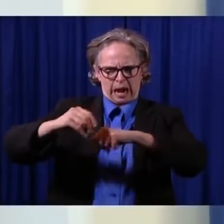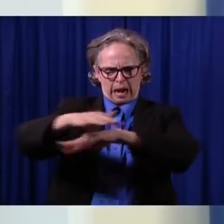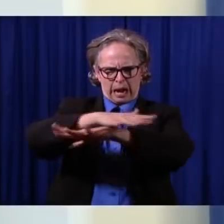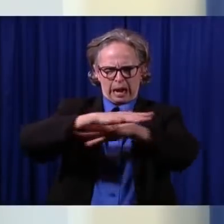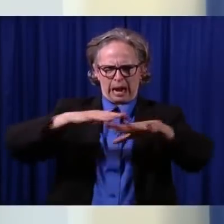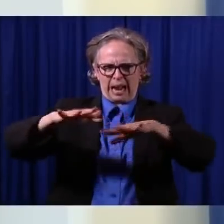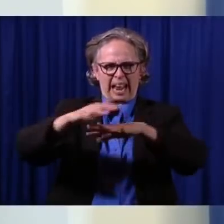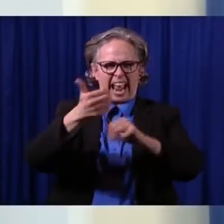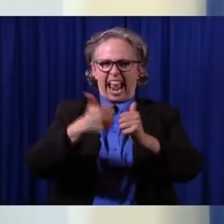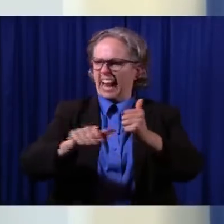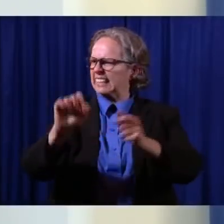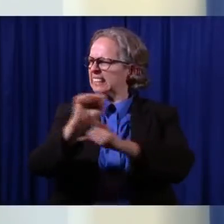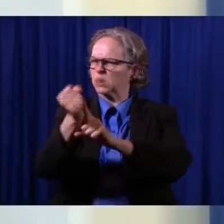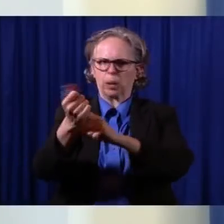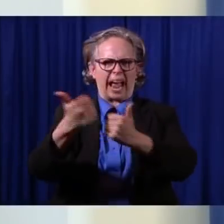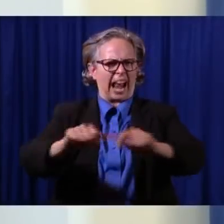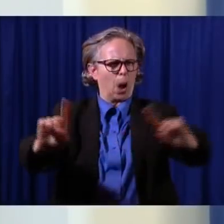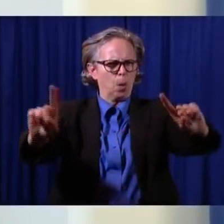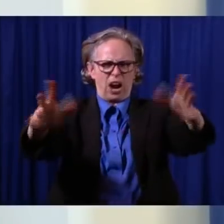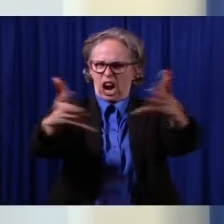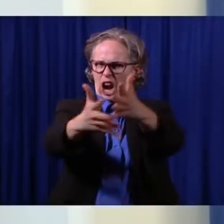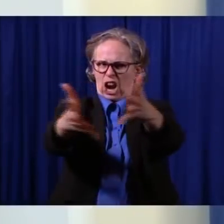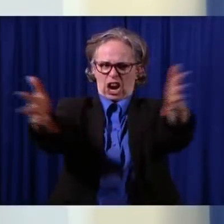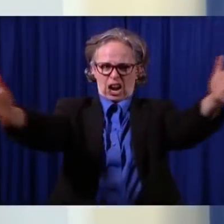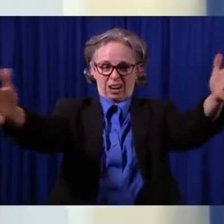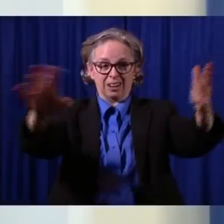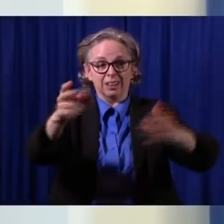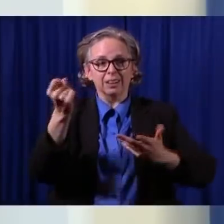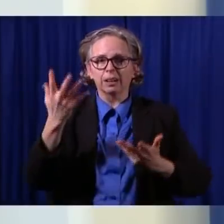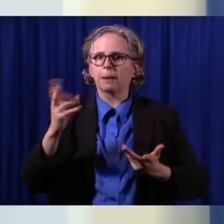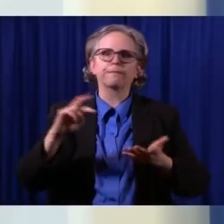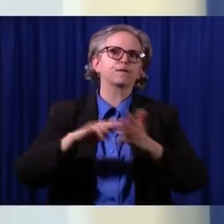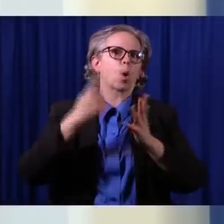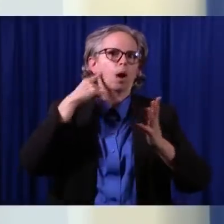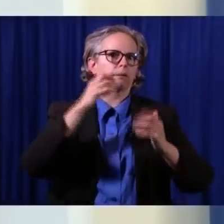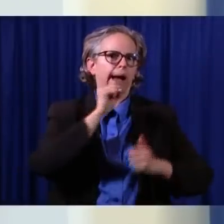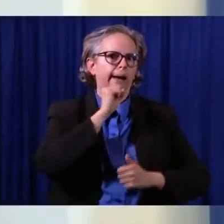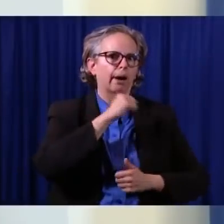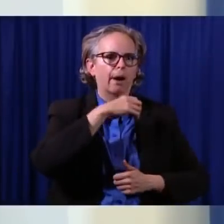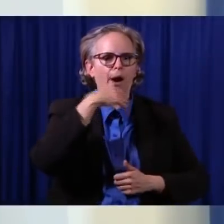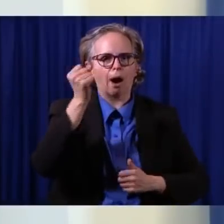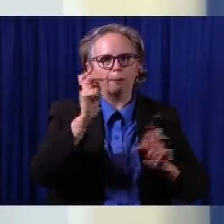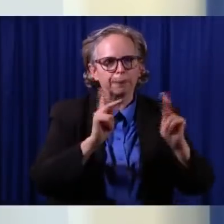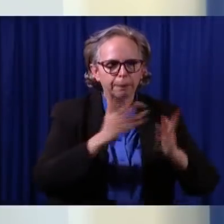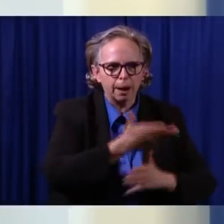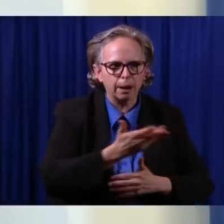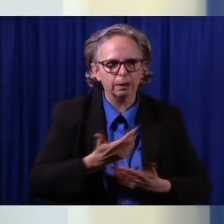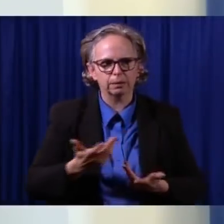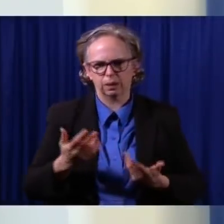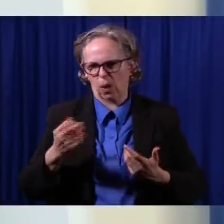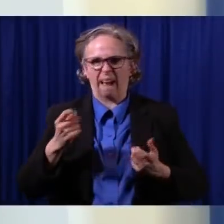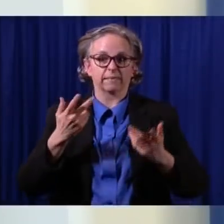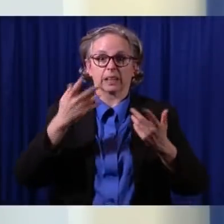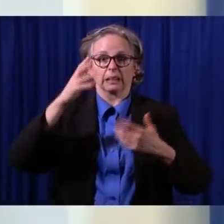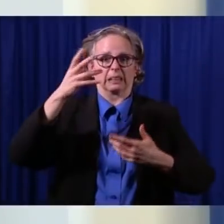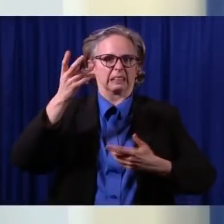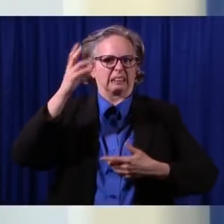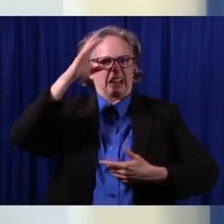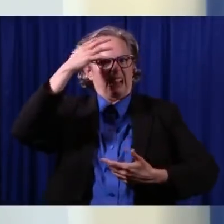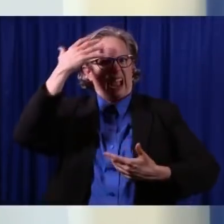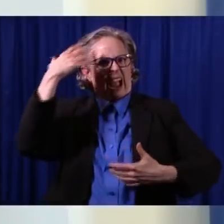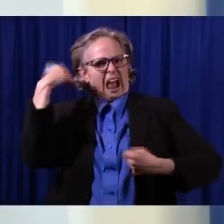scenario that I've seen, from people that are elderly, more at risk, people with pre-existing, to people who have never been sick before and are